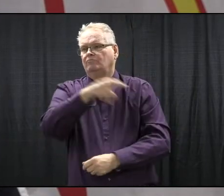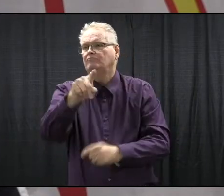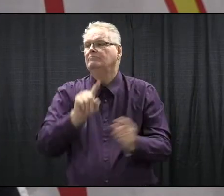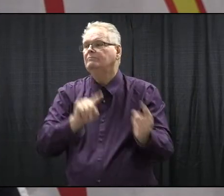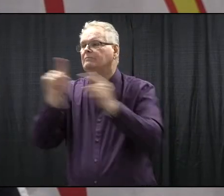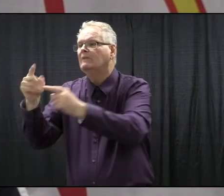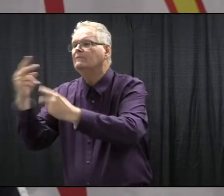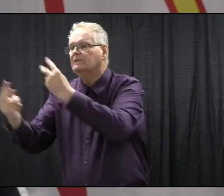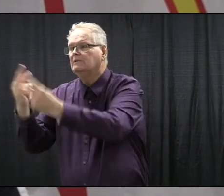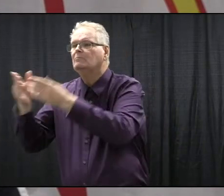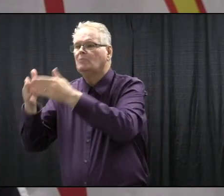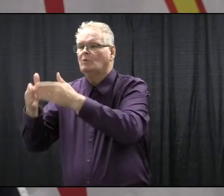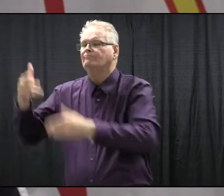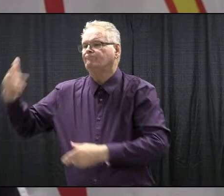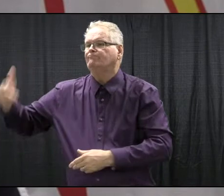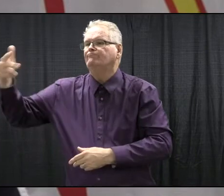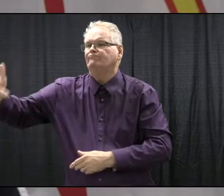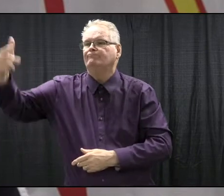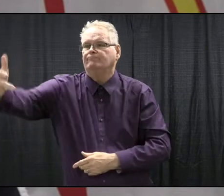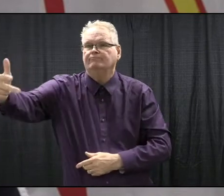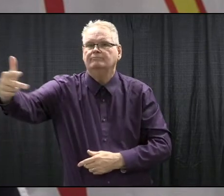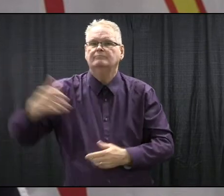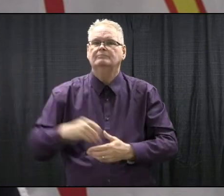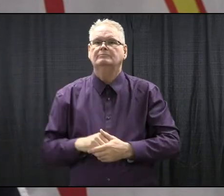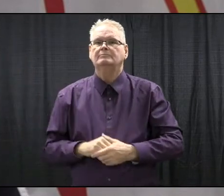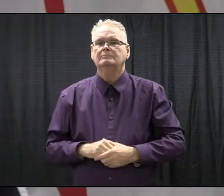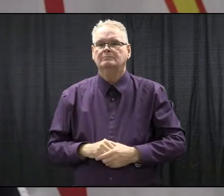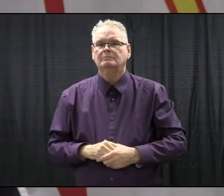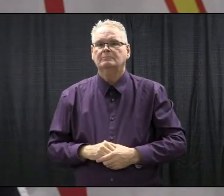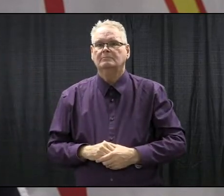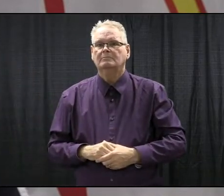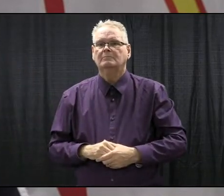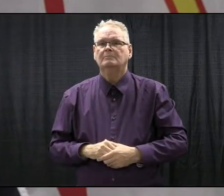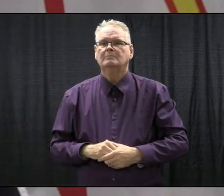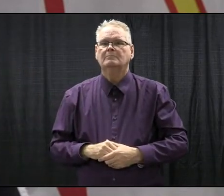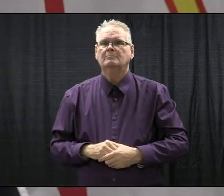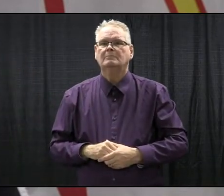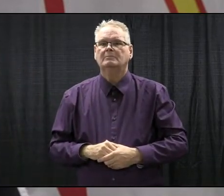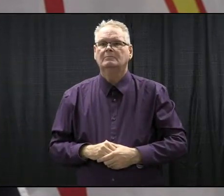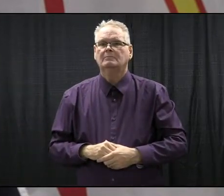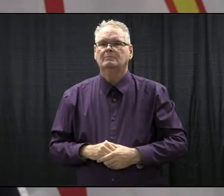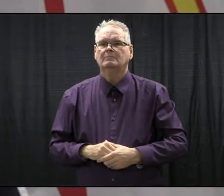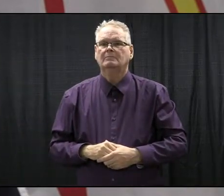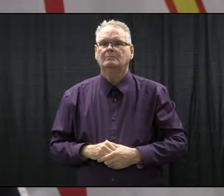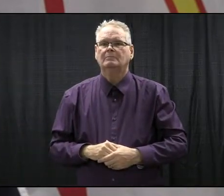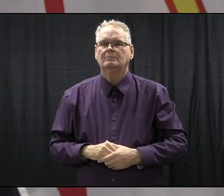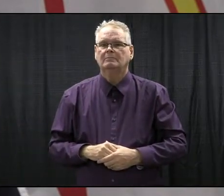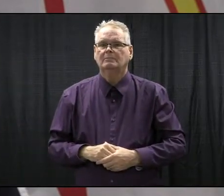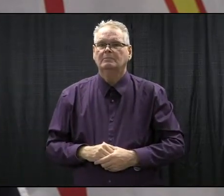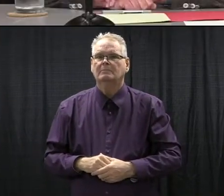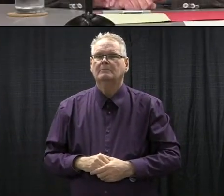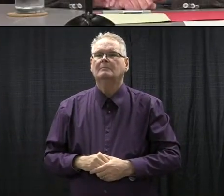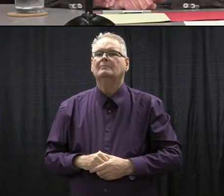on shore. So the crew members came to the healthcare workers.